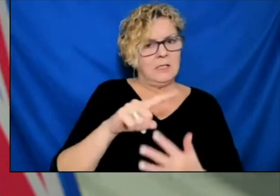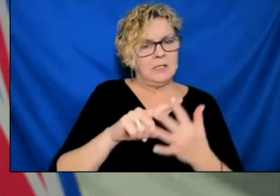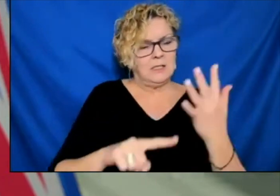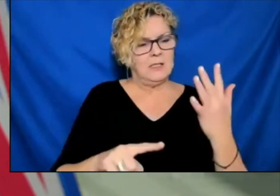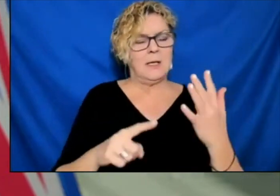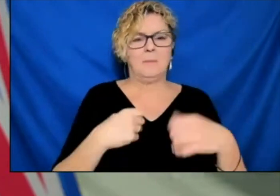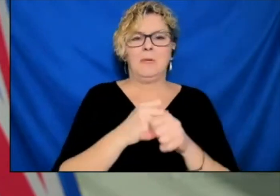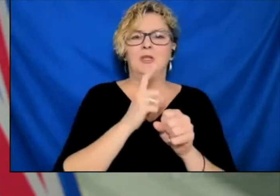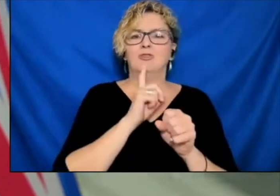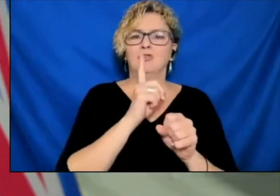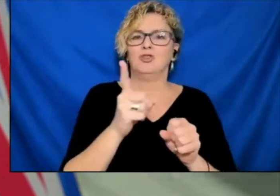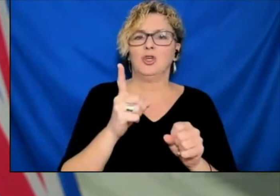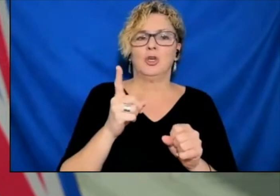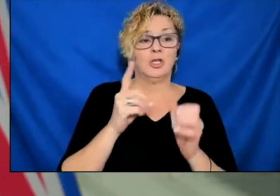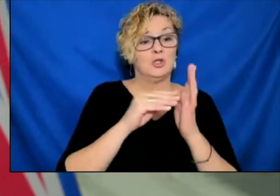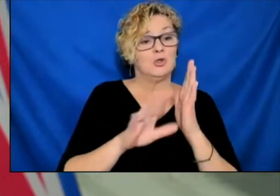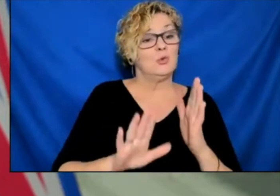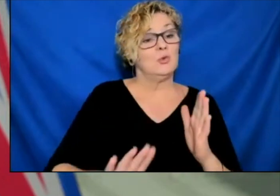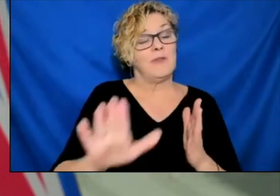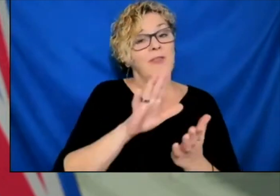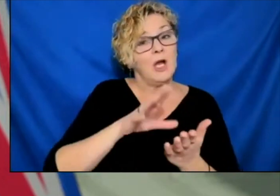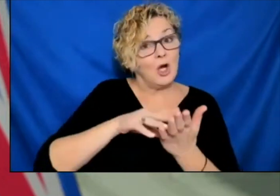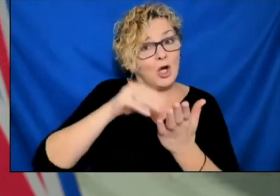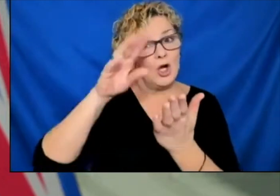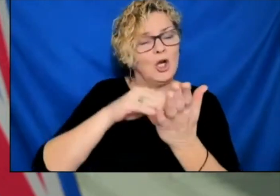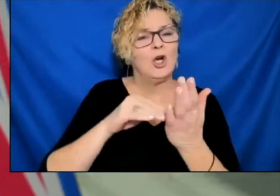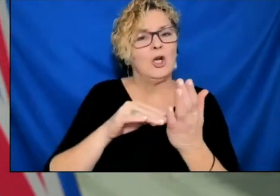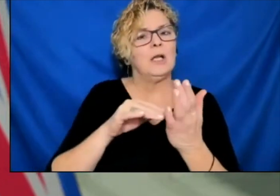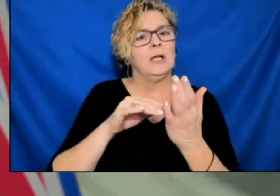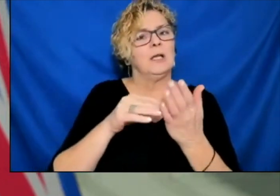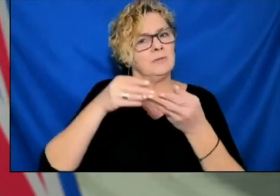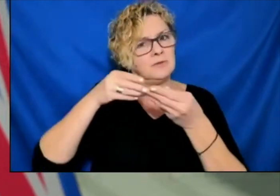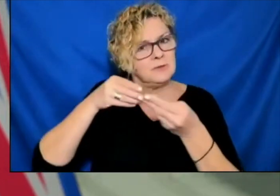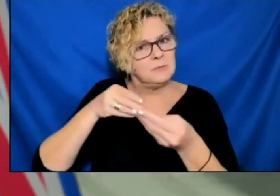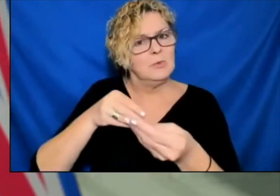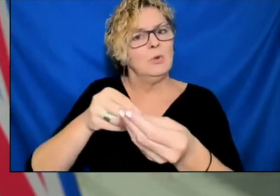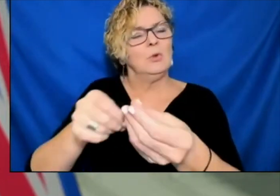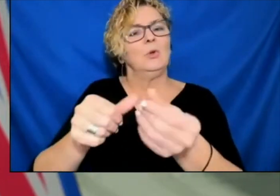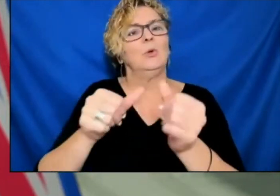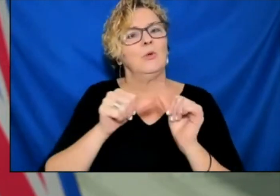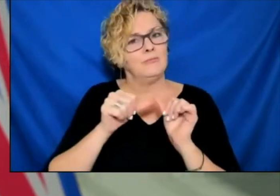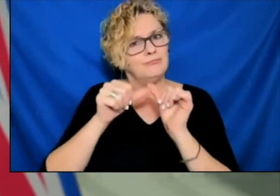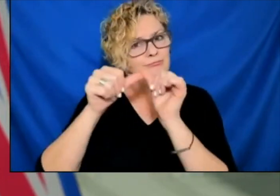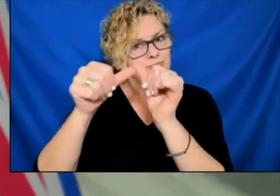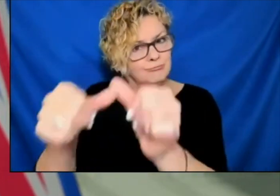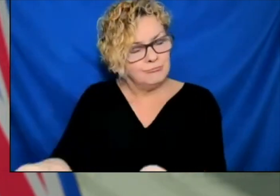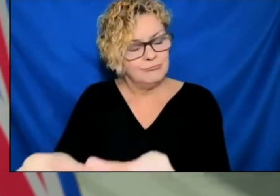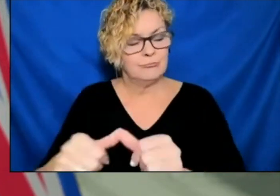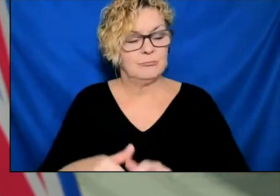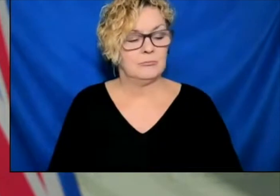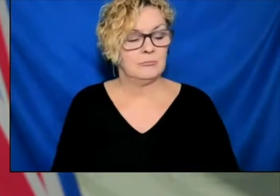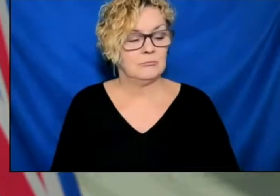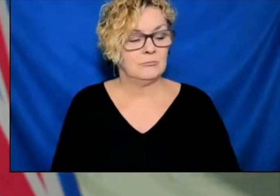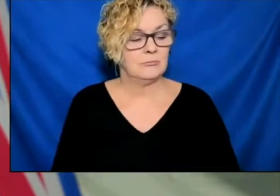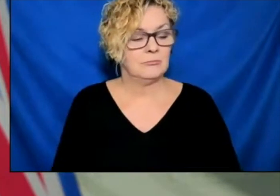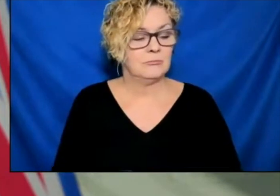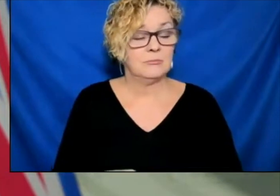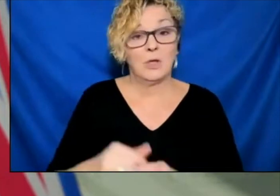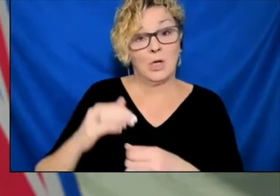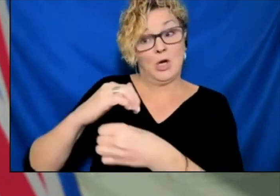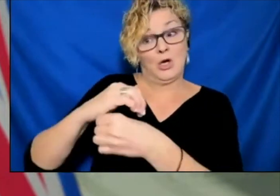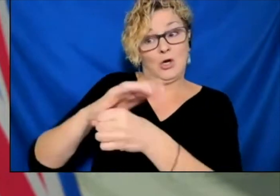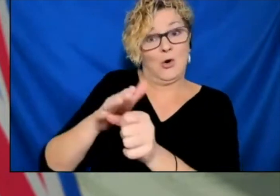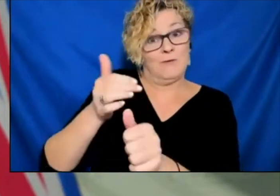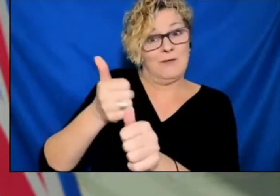learning plans. As we know, the pandemic is changing, but we have shown that